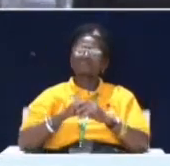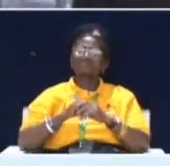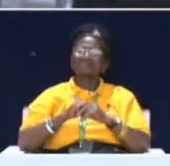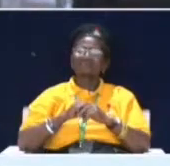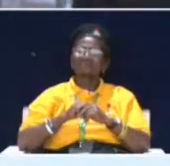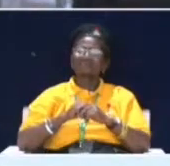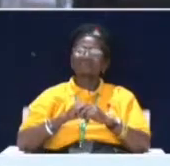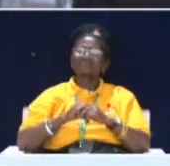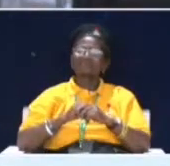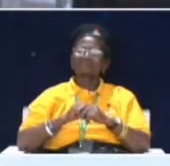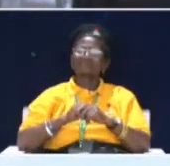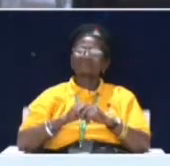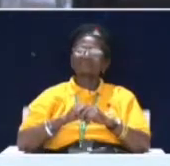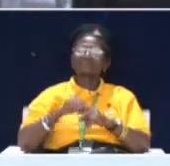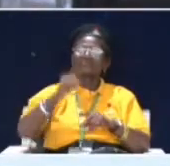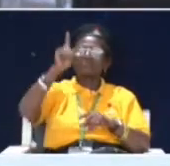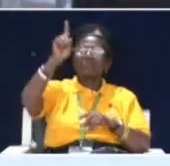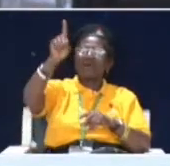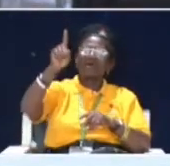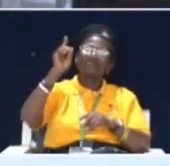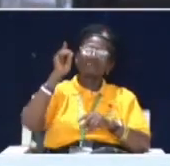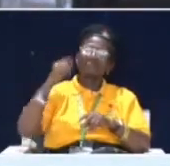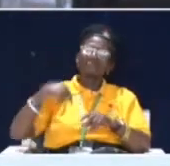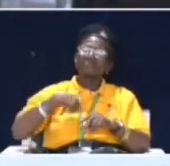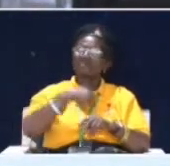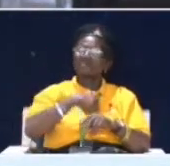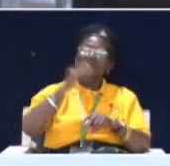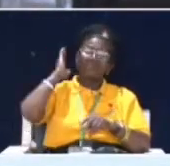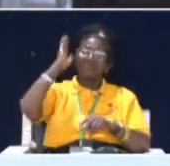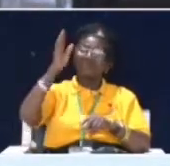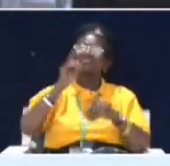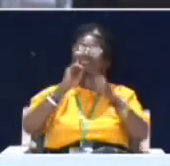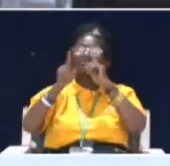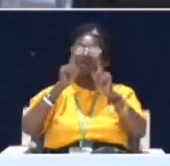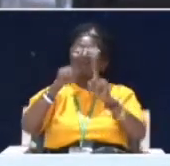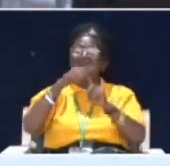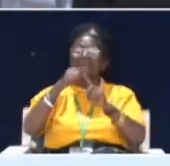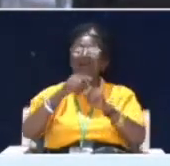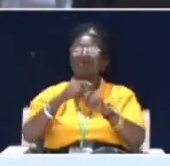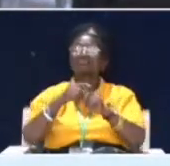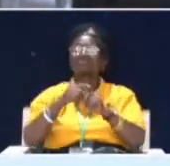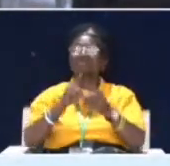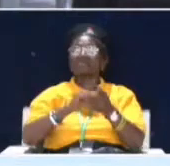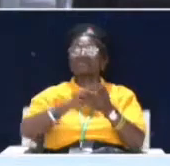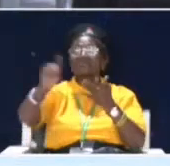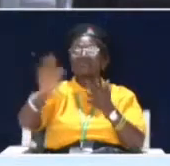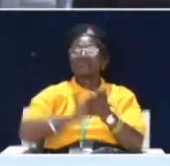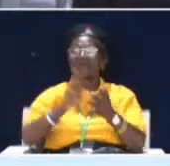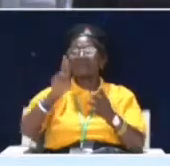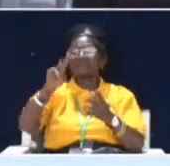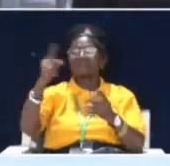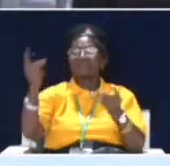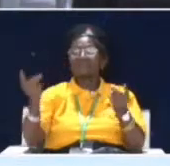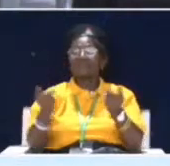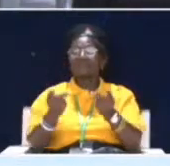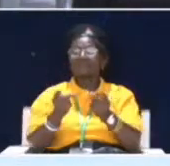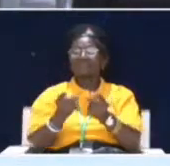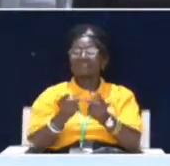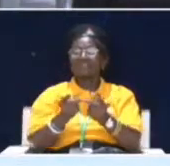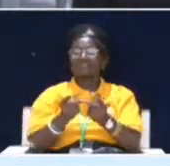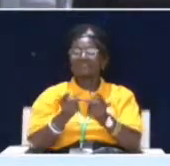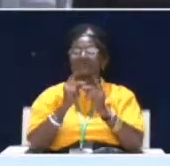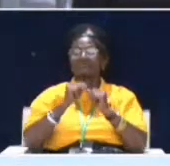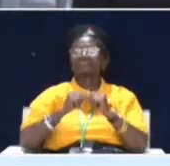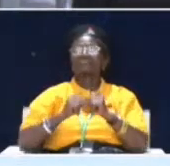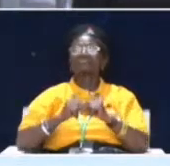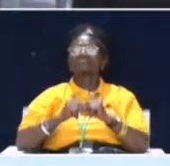kéékèèké. One will be talking about divine repositioning. Ní tàkọ́kọ́, a ó máa sọ̀rọ̀ nípa